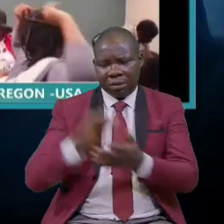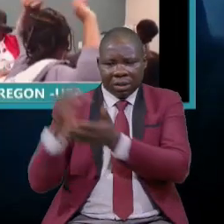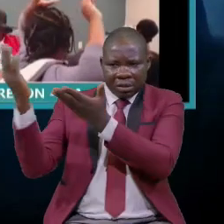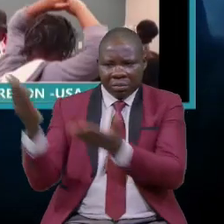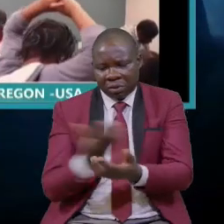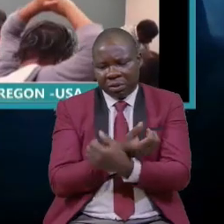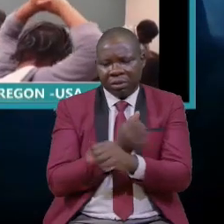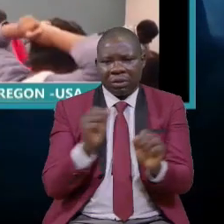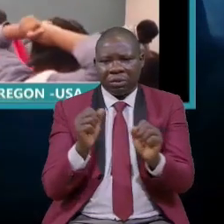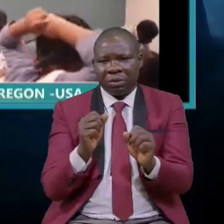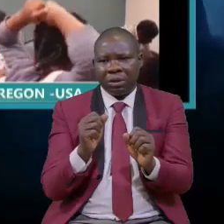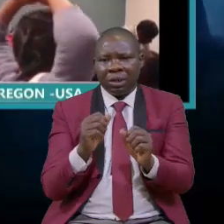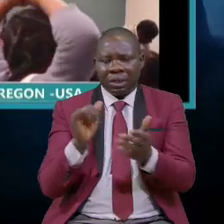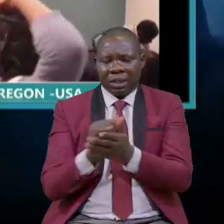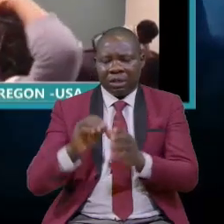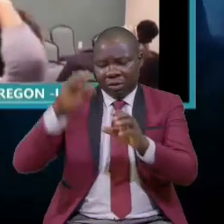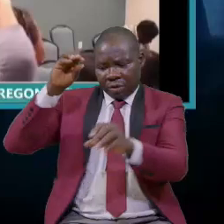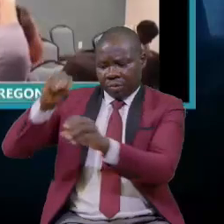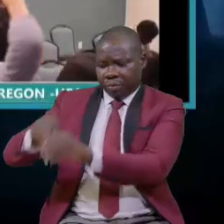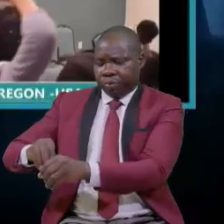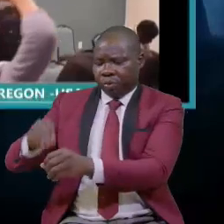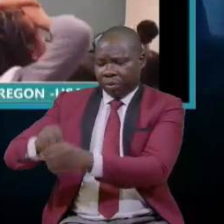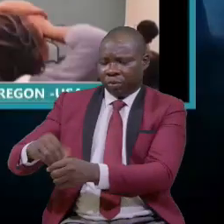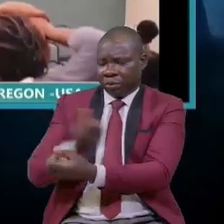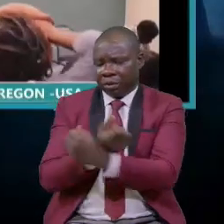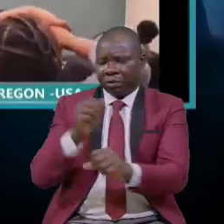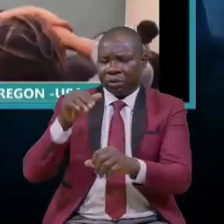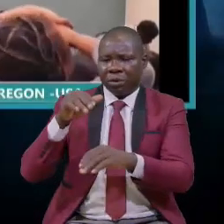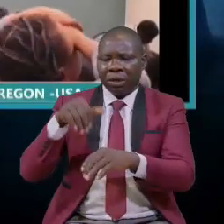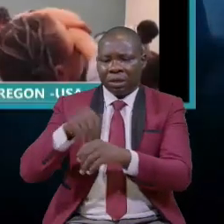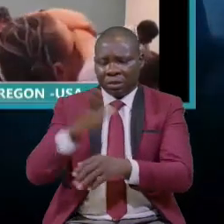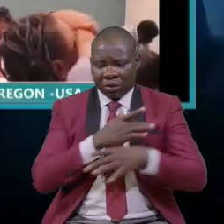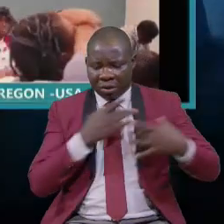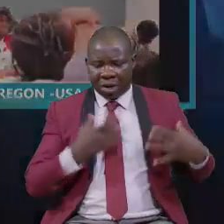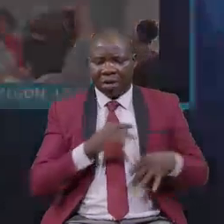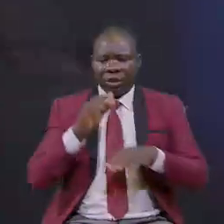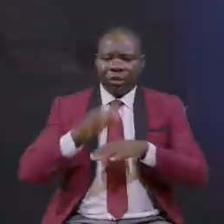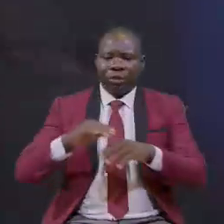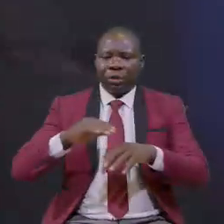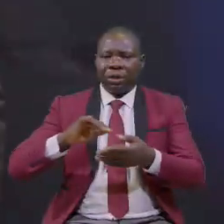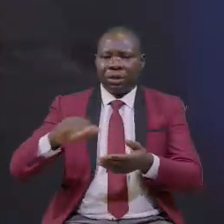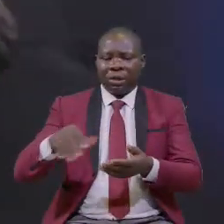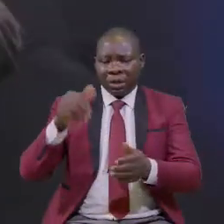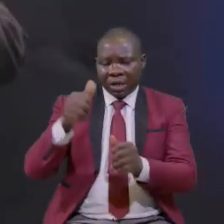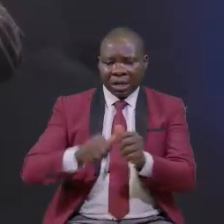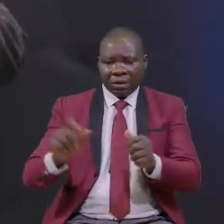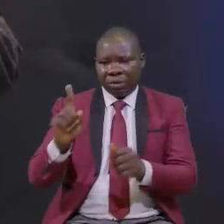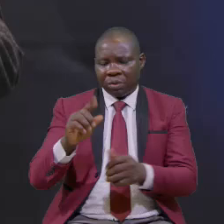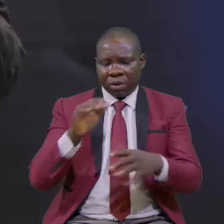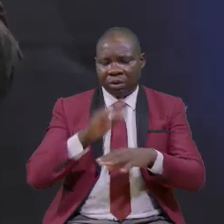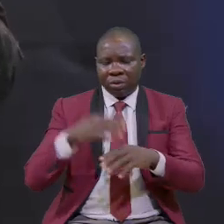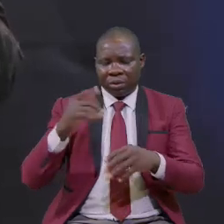Deposit salvation in your heart. Those on the radio, those on the television, you want this grace to